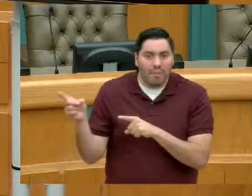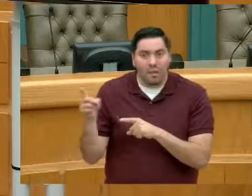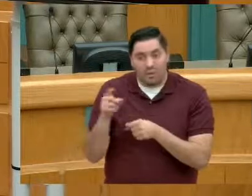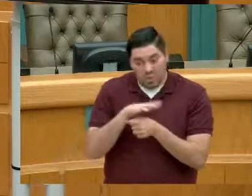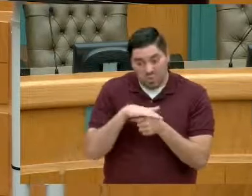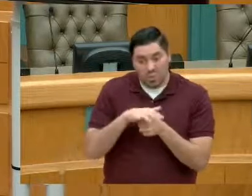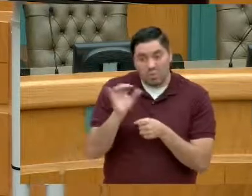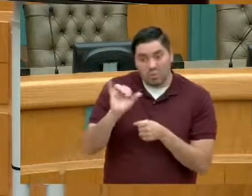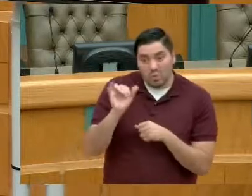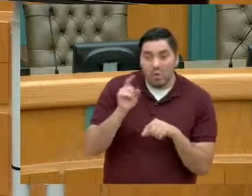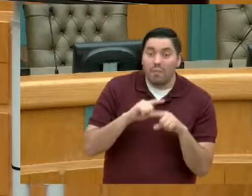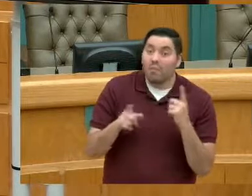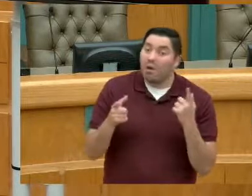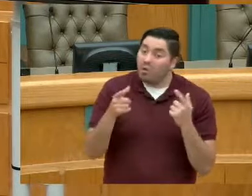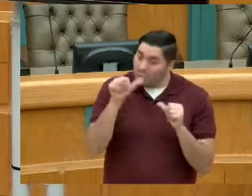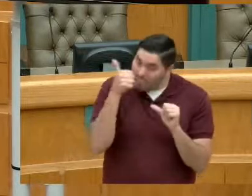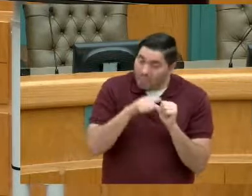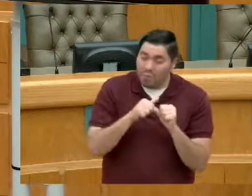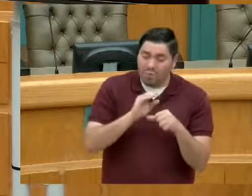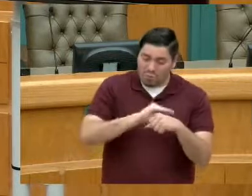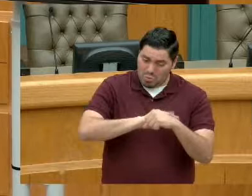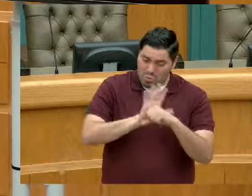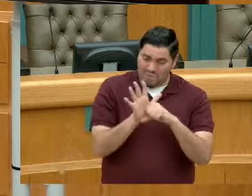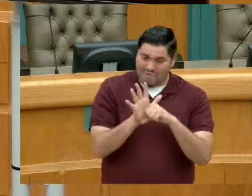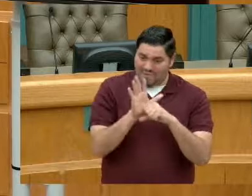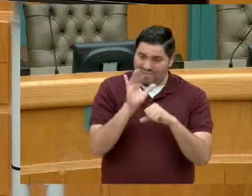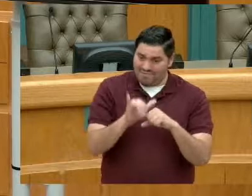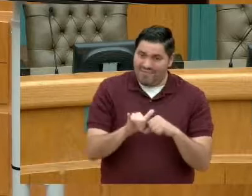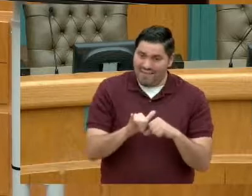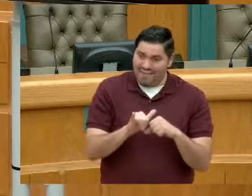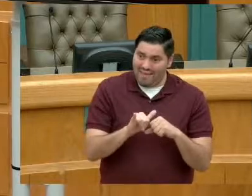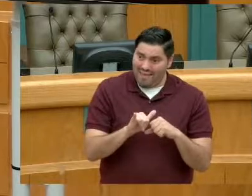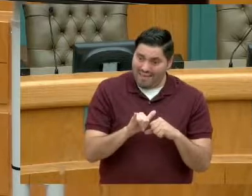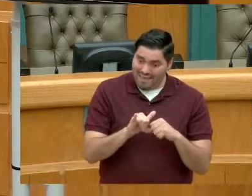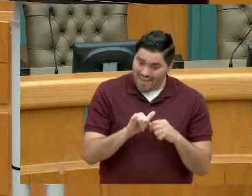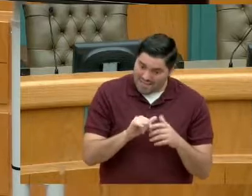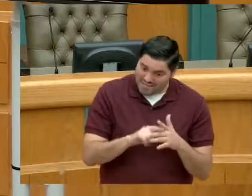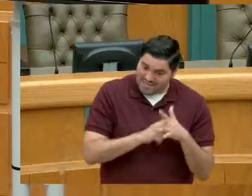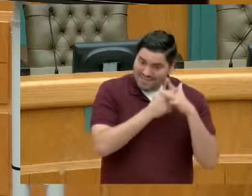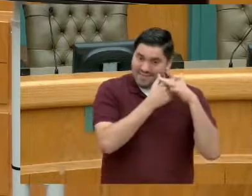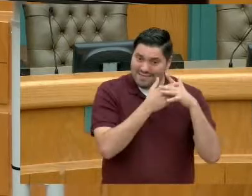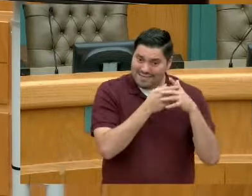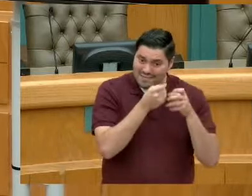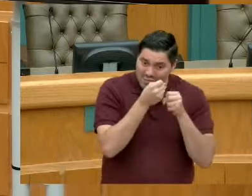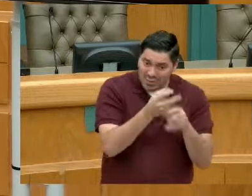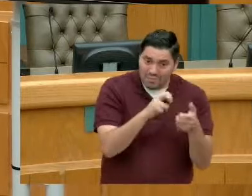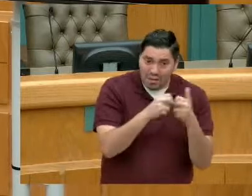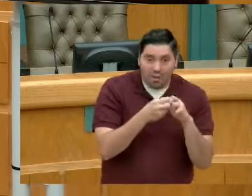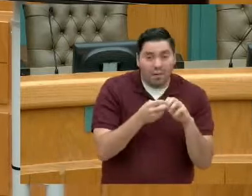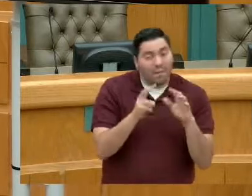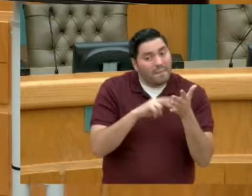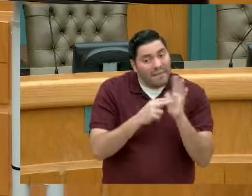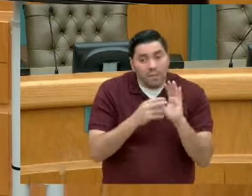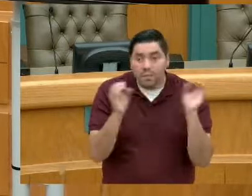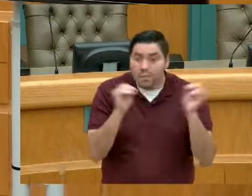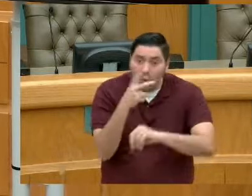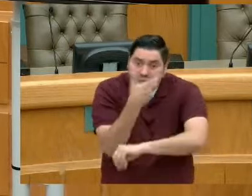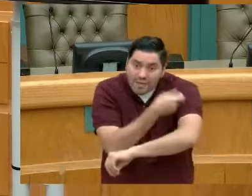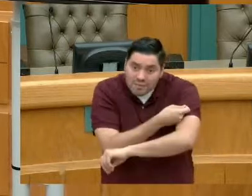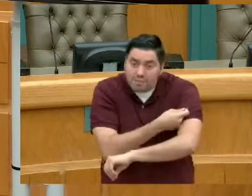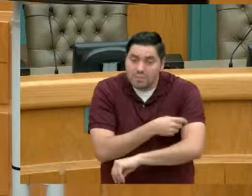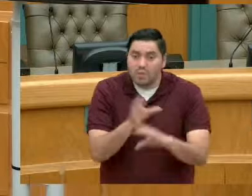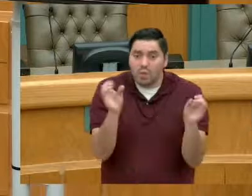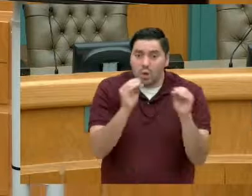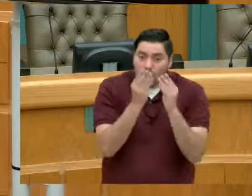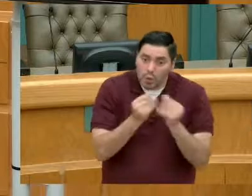things that made COVID-19 a problem are still the reality, which is there's no vaccine, there's no cure. Our bodies have